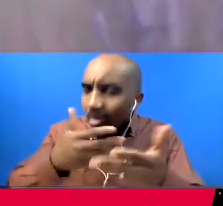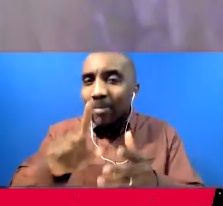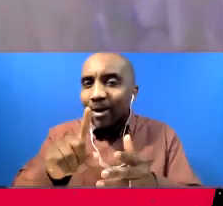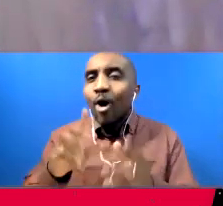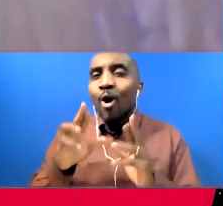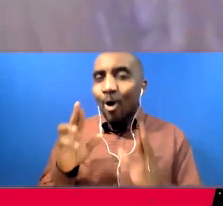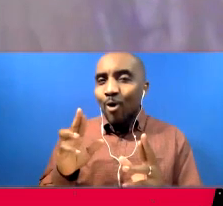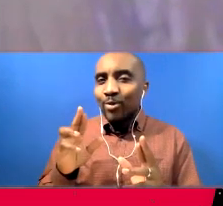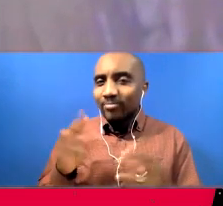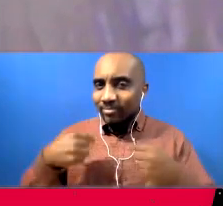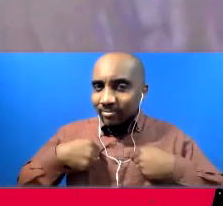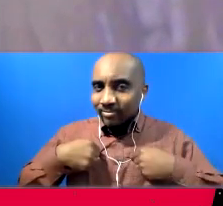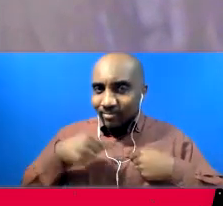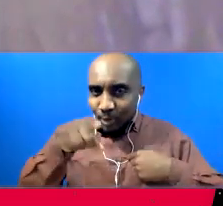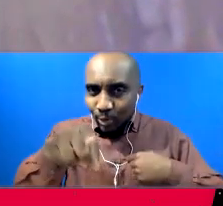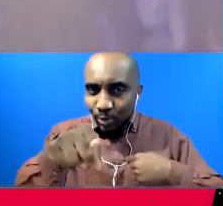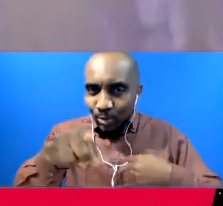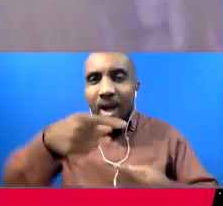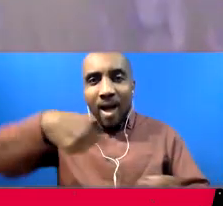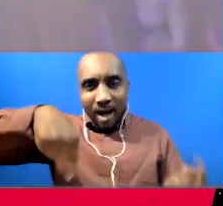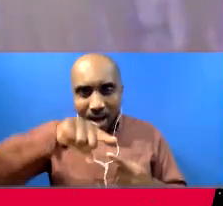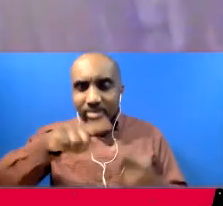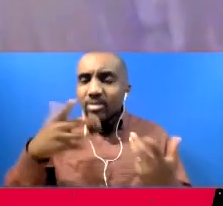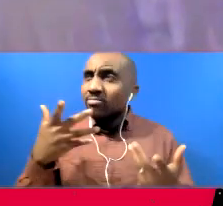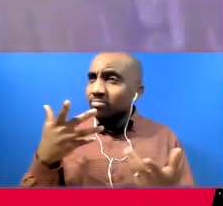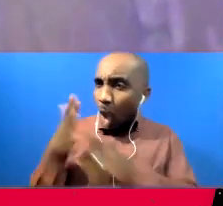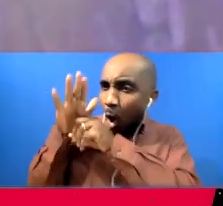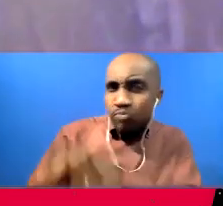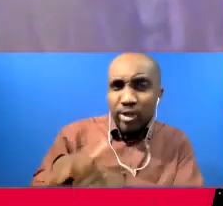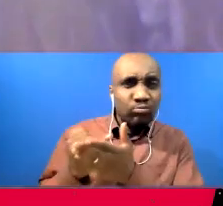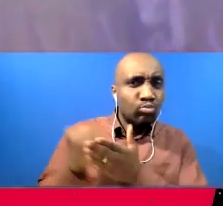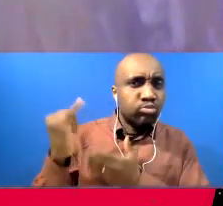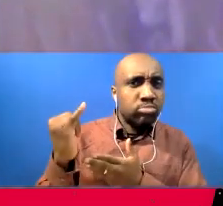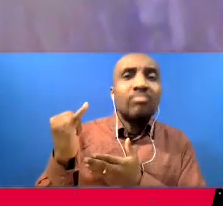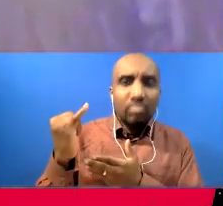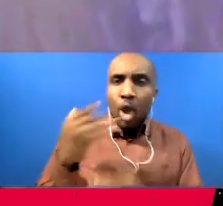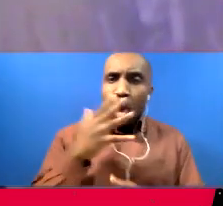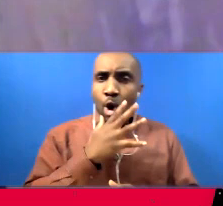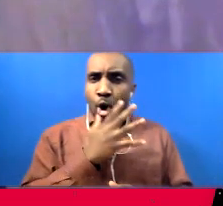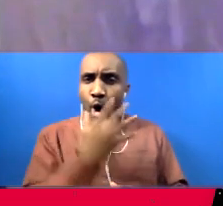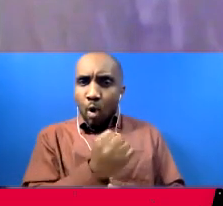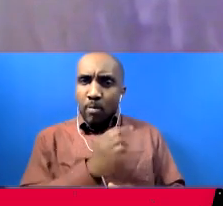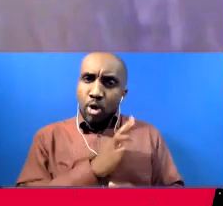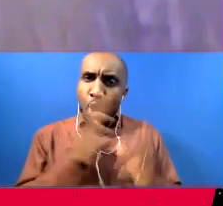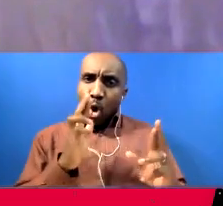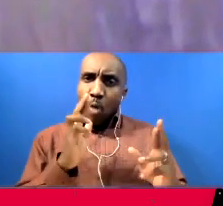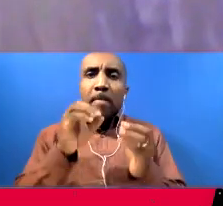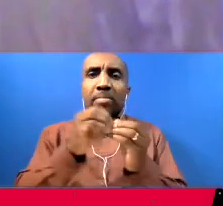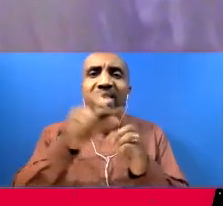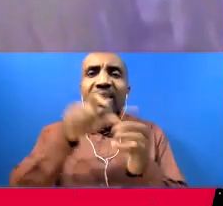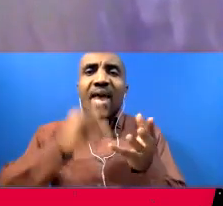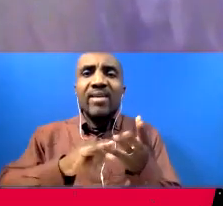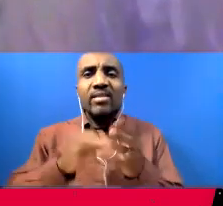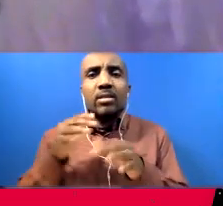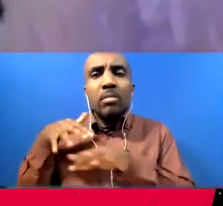people like you and I, people like us, who are ready to call out oppression and oppose it, there is hope. And the BDS movement is an example of this.